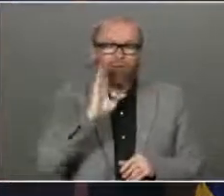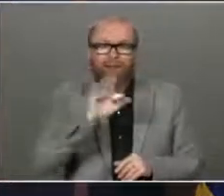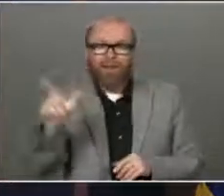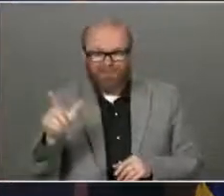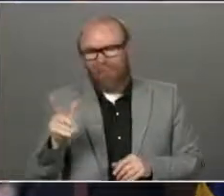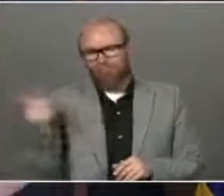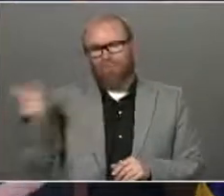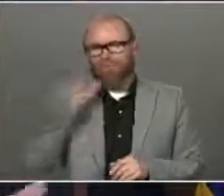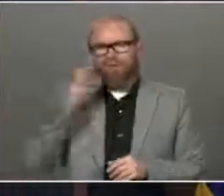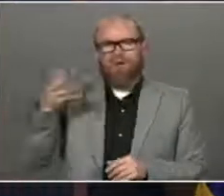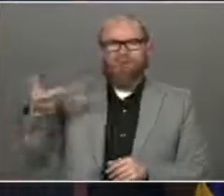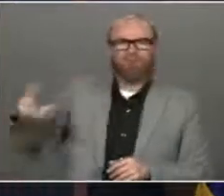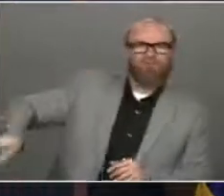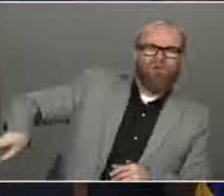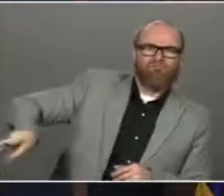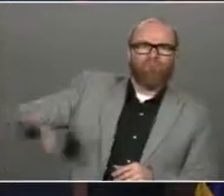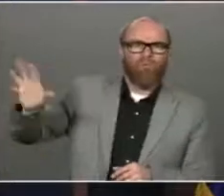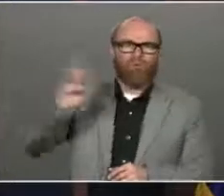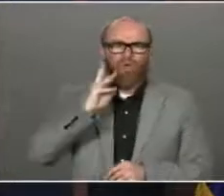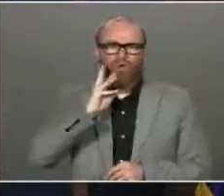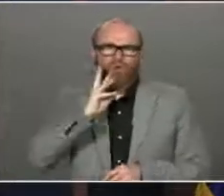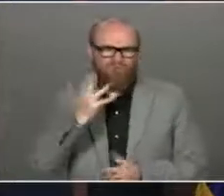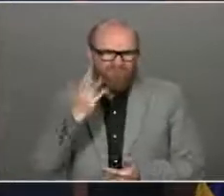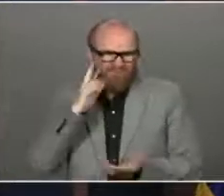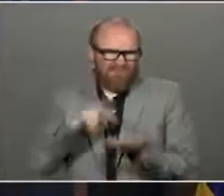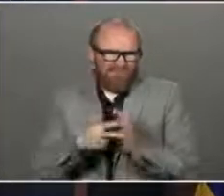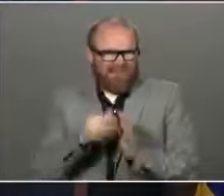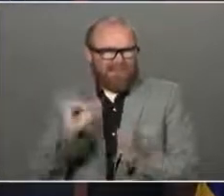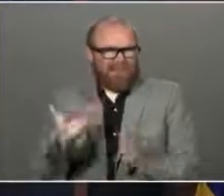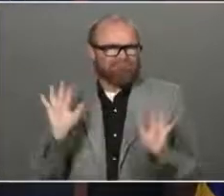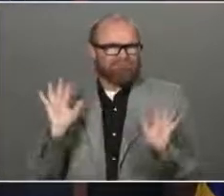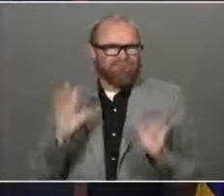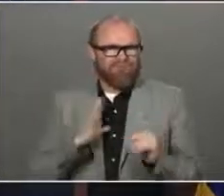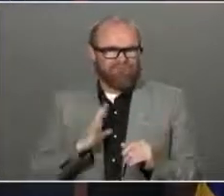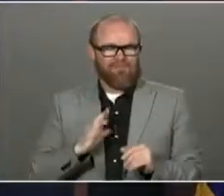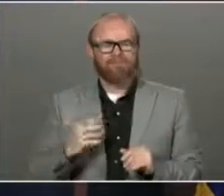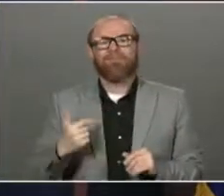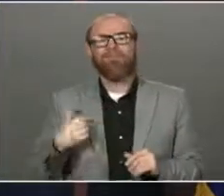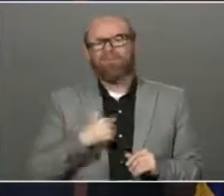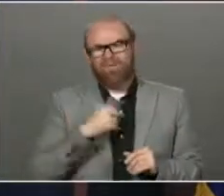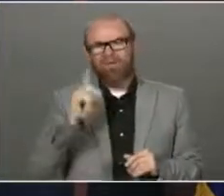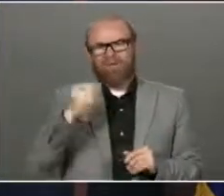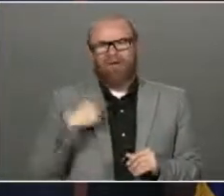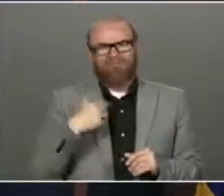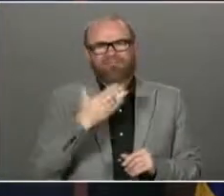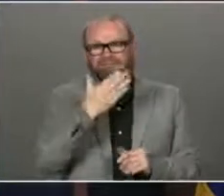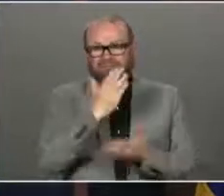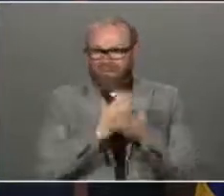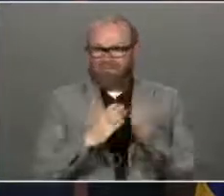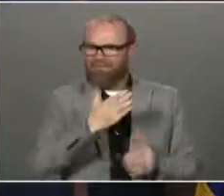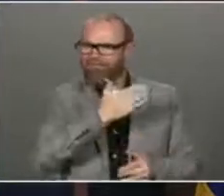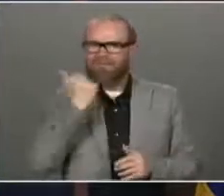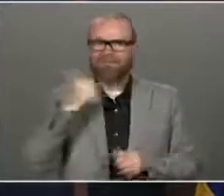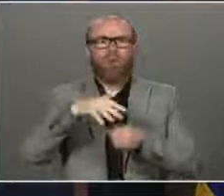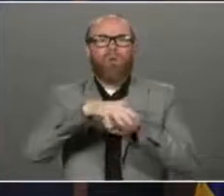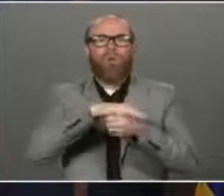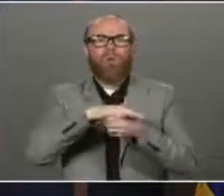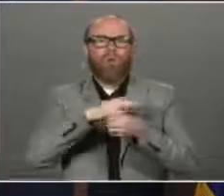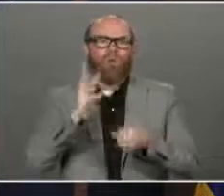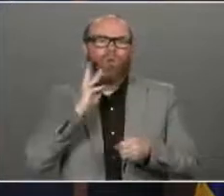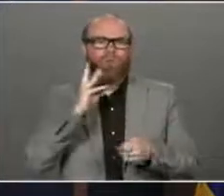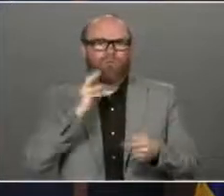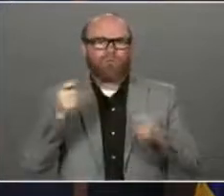off. So I'm actually not worried about that. We have some of the best local water managers anywhere in the Western United